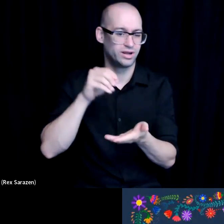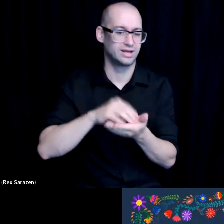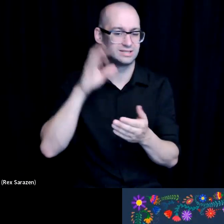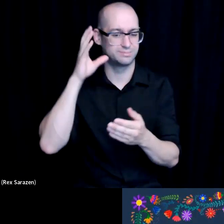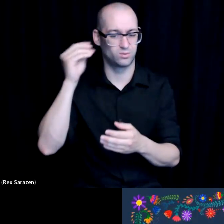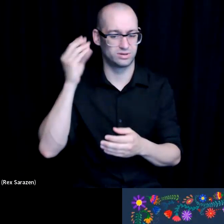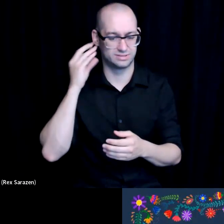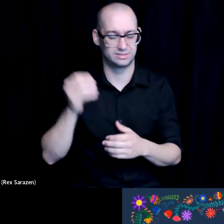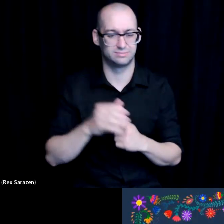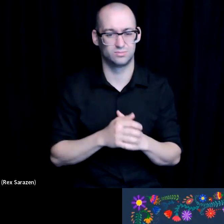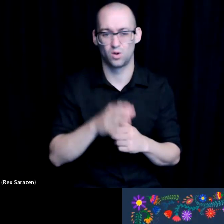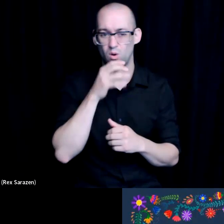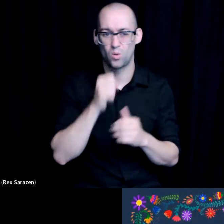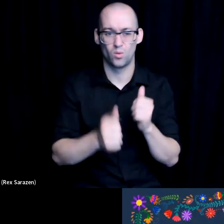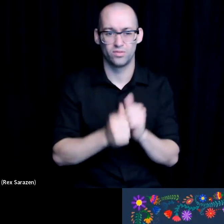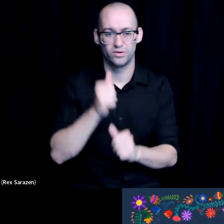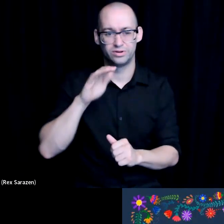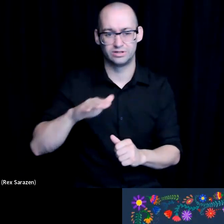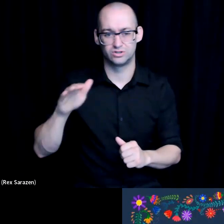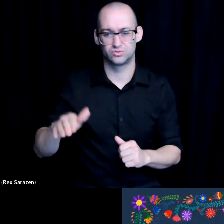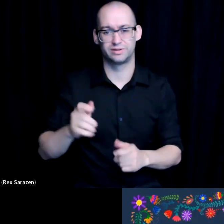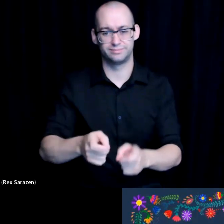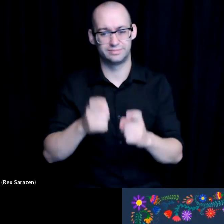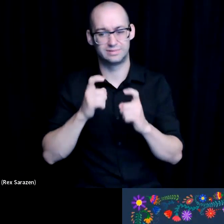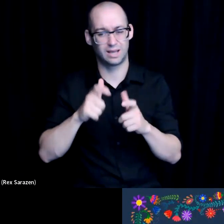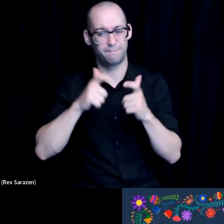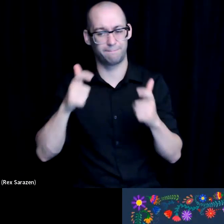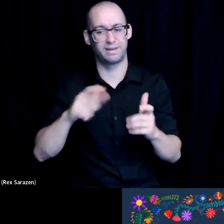older children took a huge role to